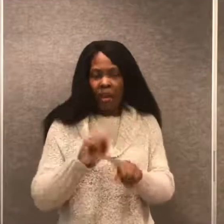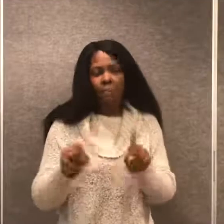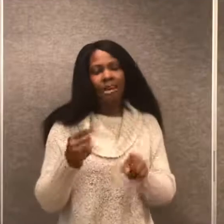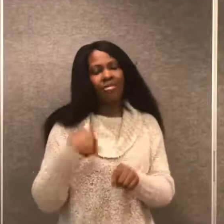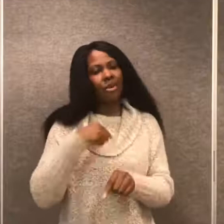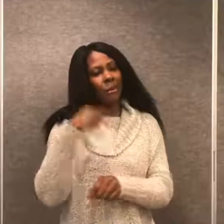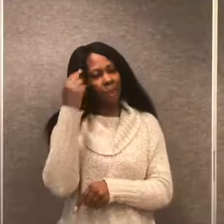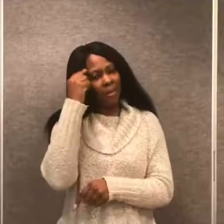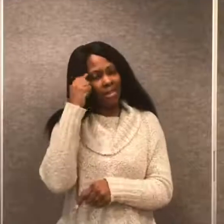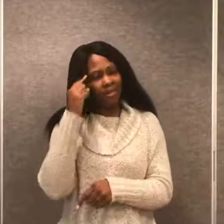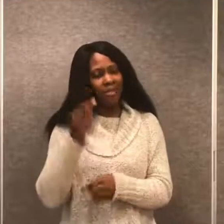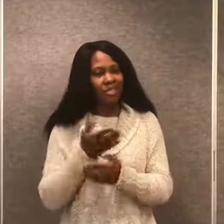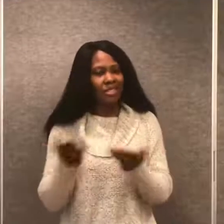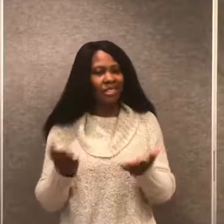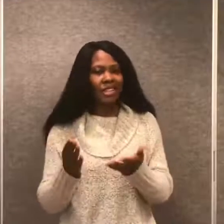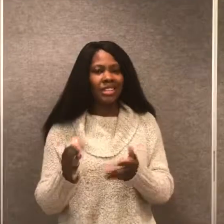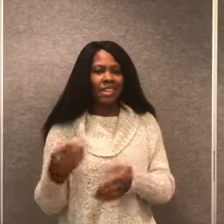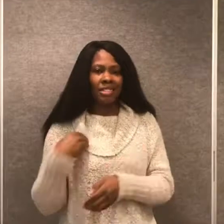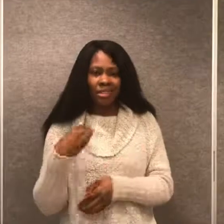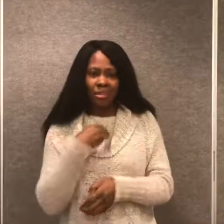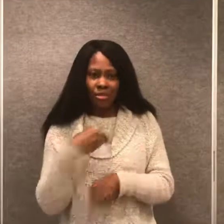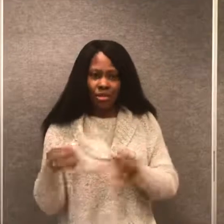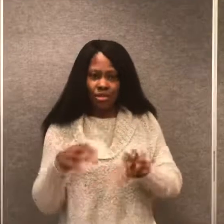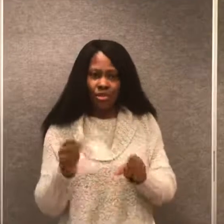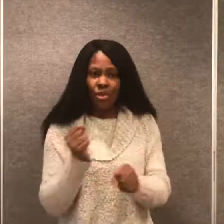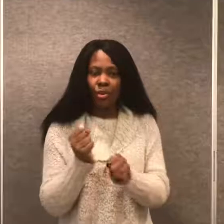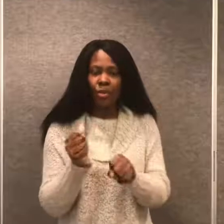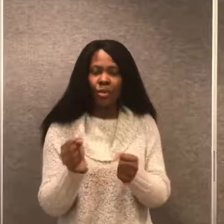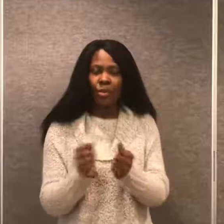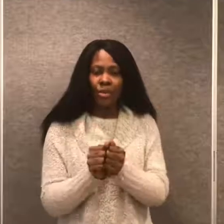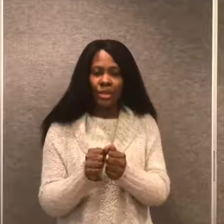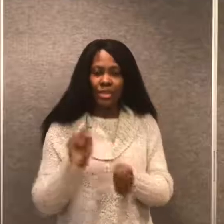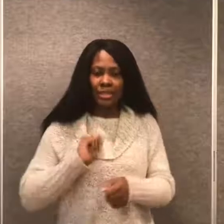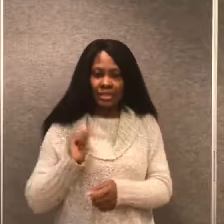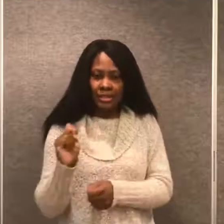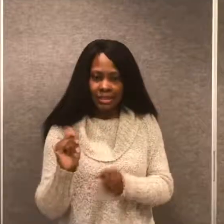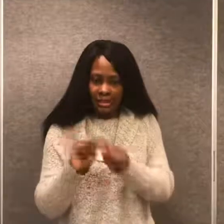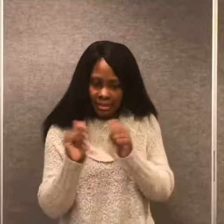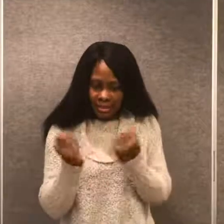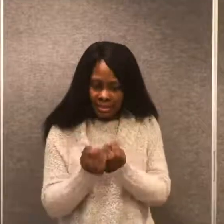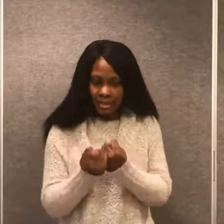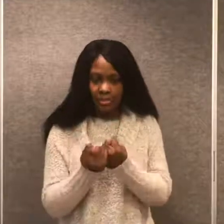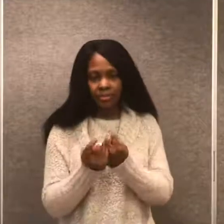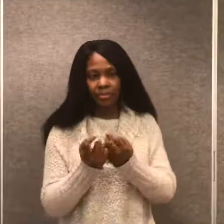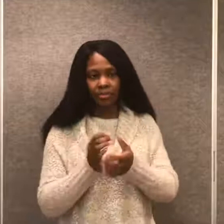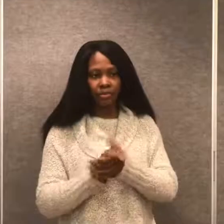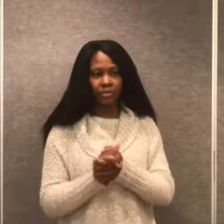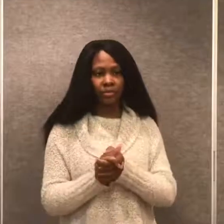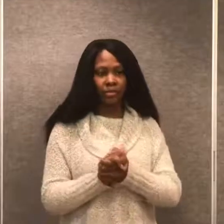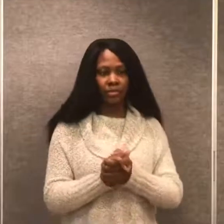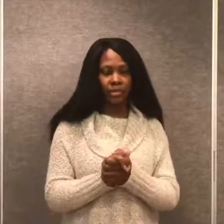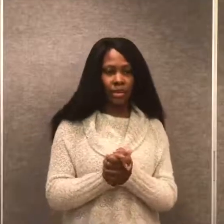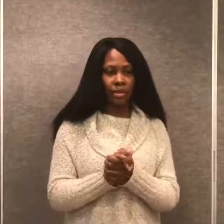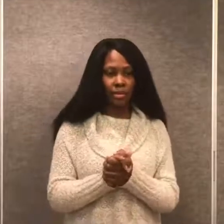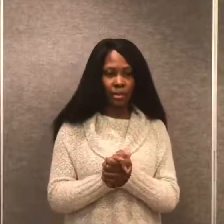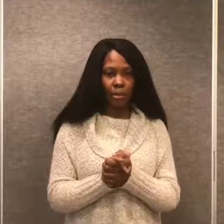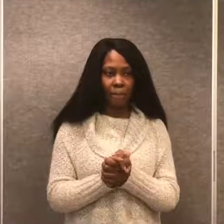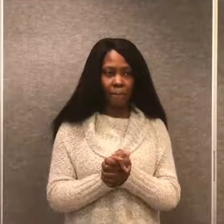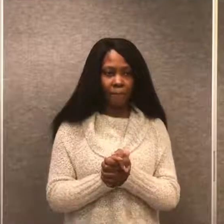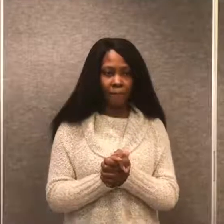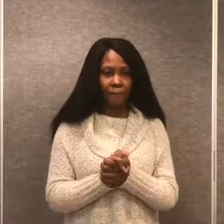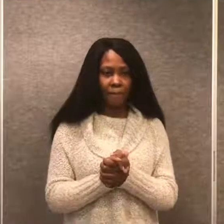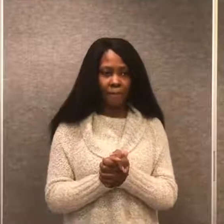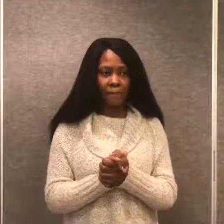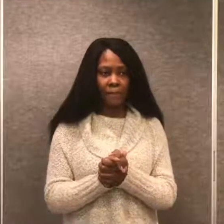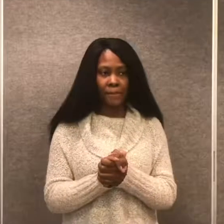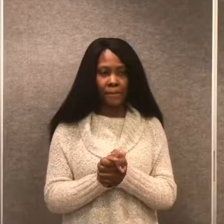the mayor is doing with the city and his team as they're trying to think about what Essex County look like as we border the city of Newark. So